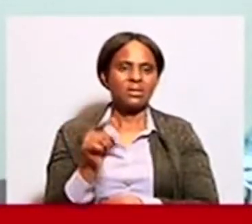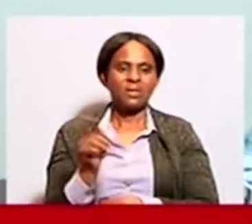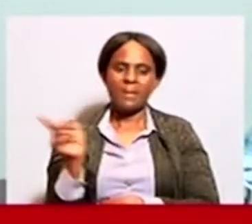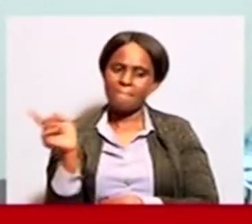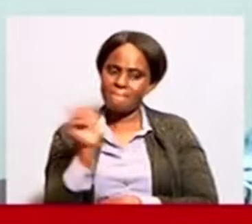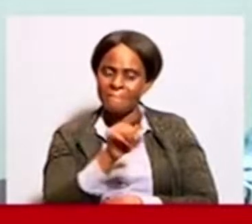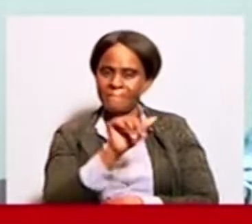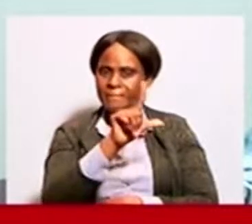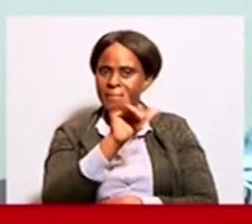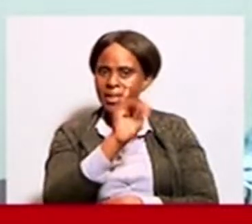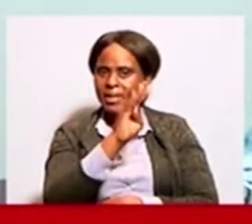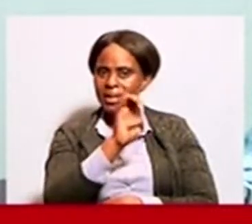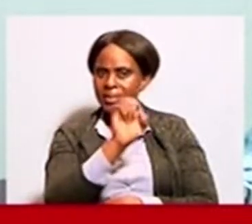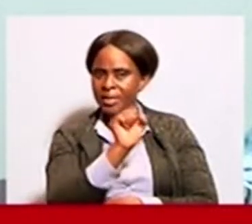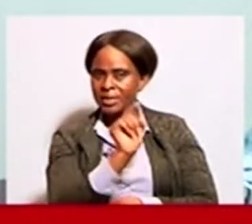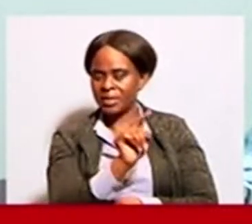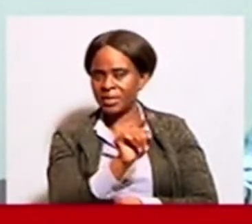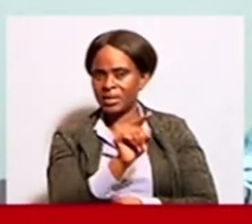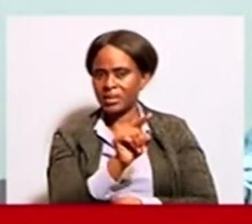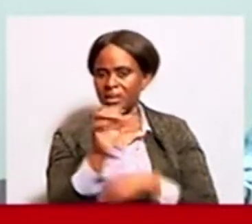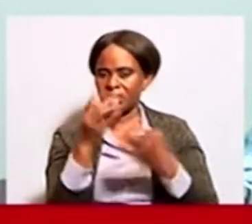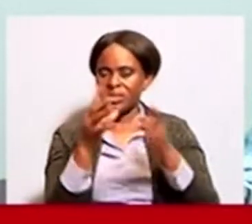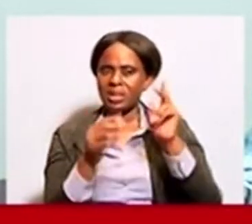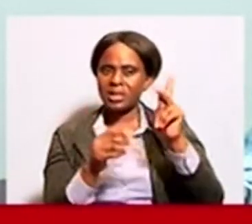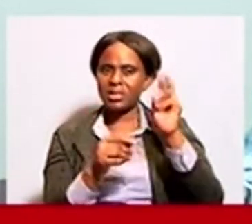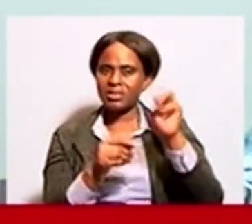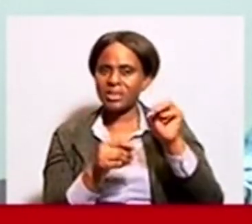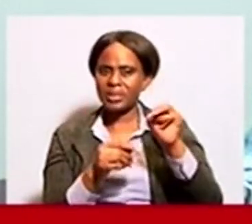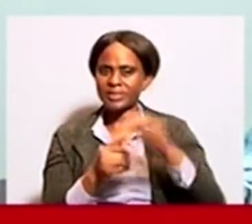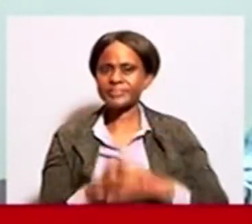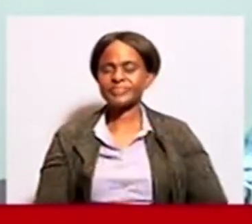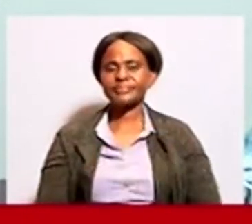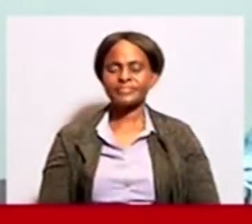Libes, how many kilometers?